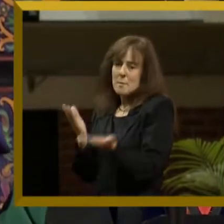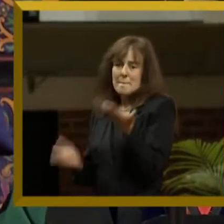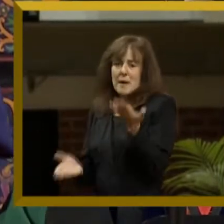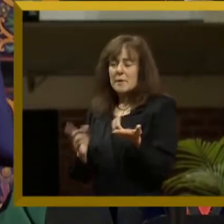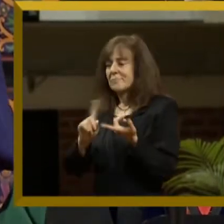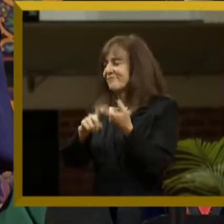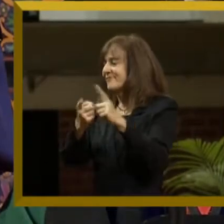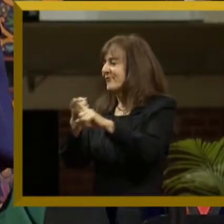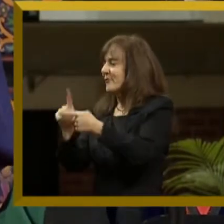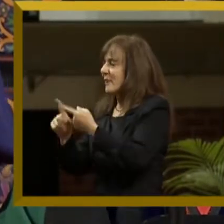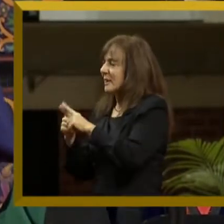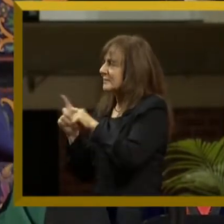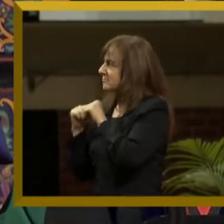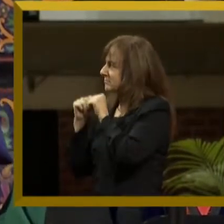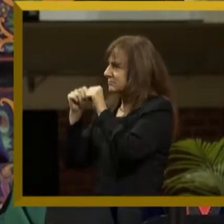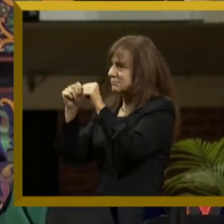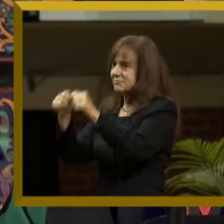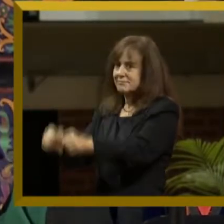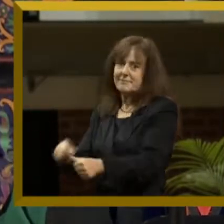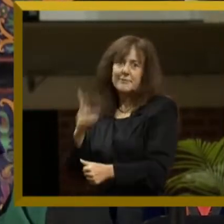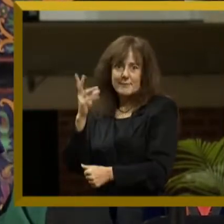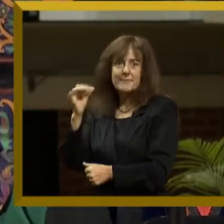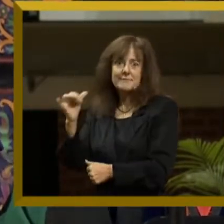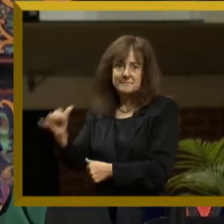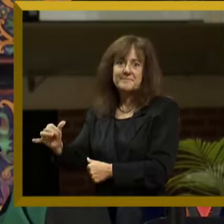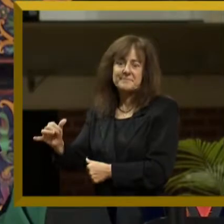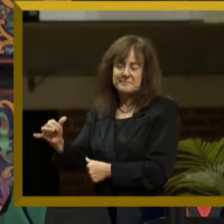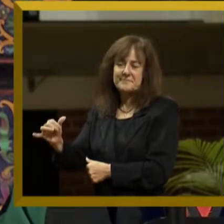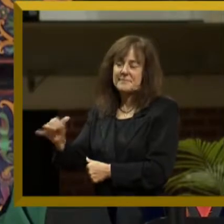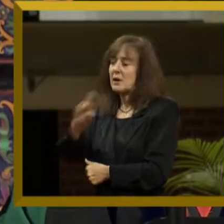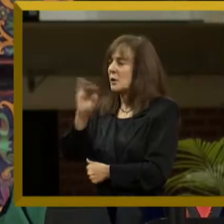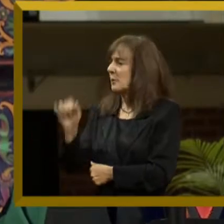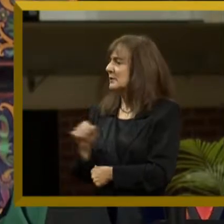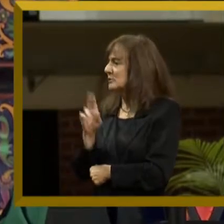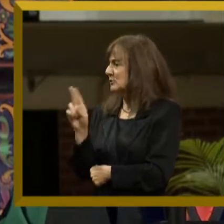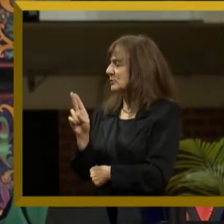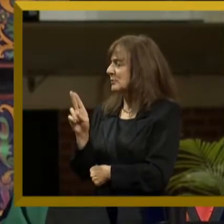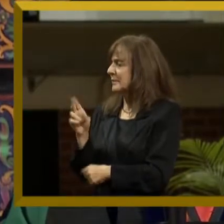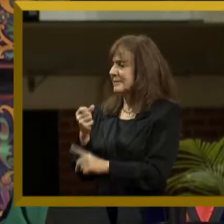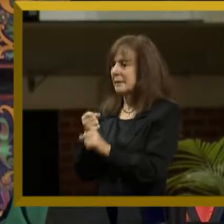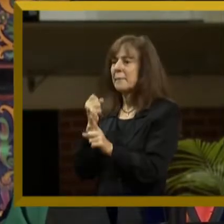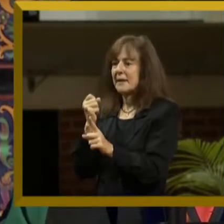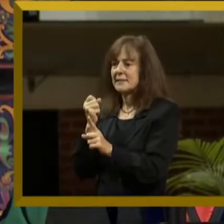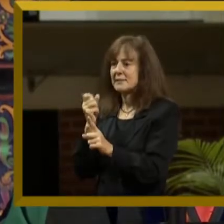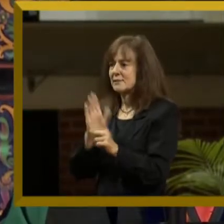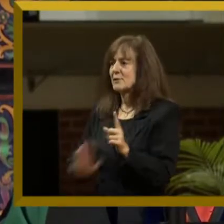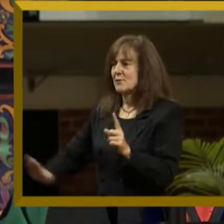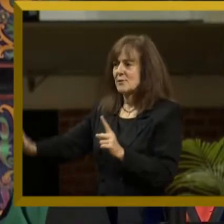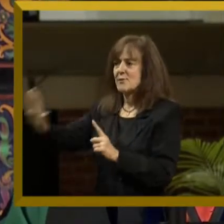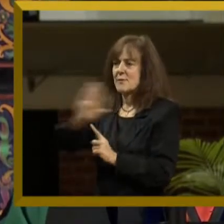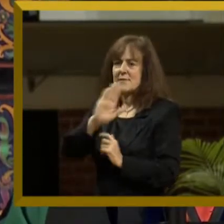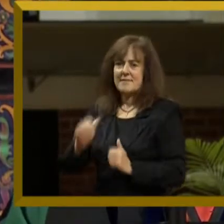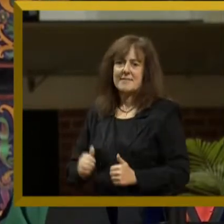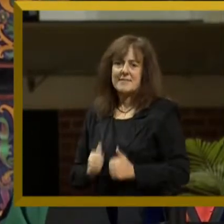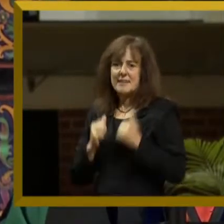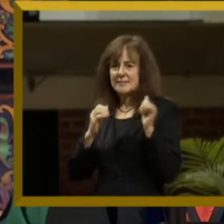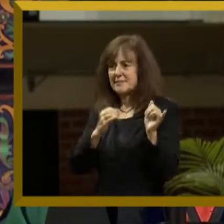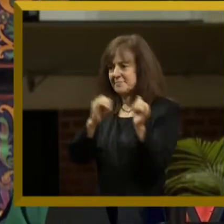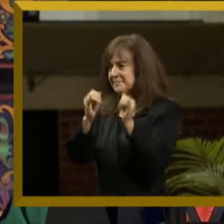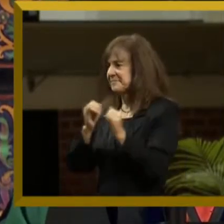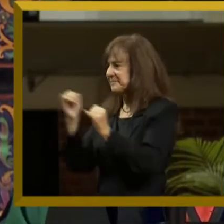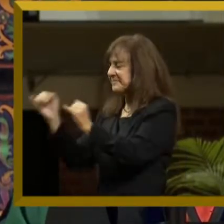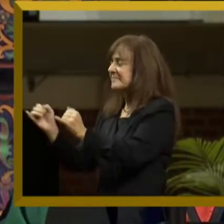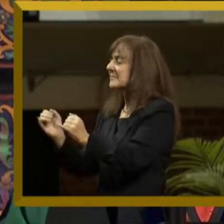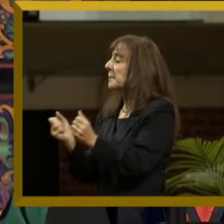making friends that we will have for a lifetime. OSU has made an impact on each of us.